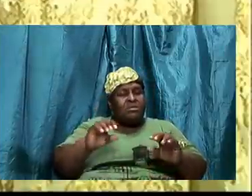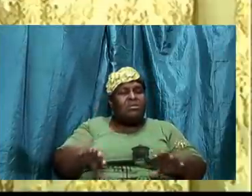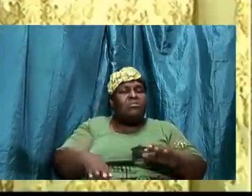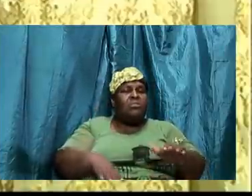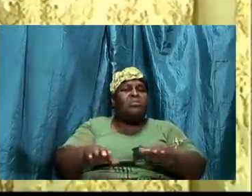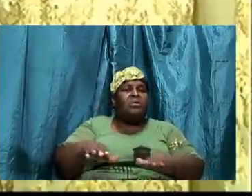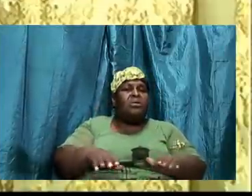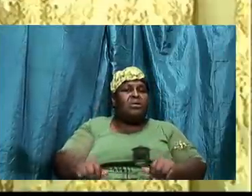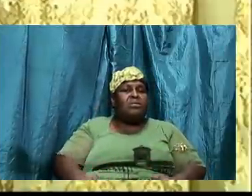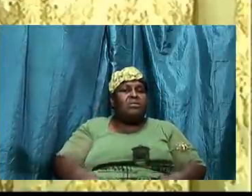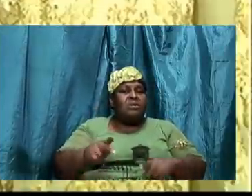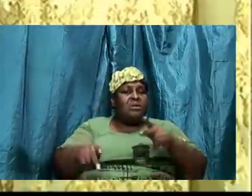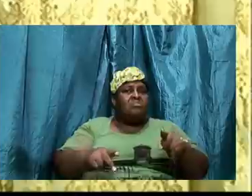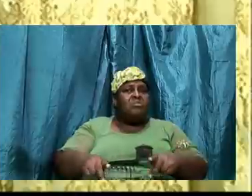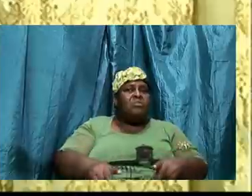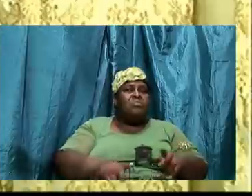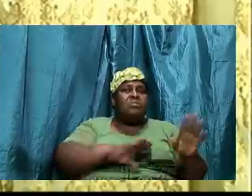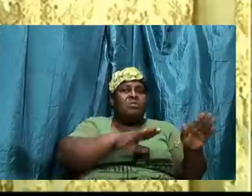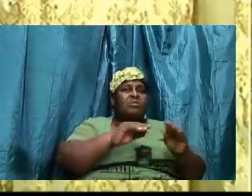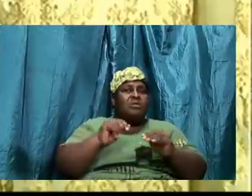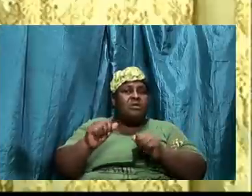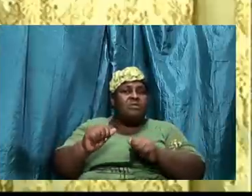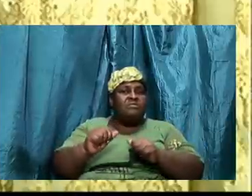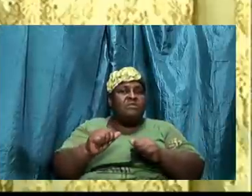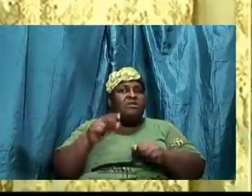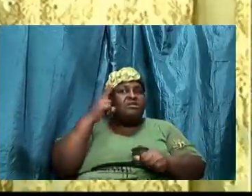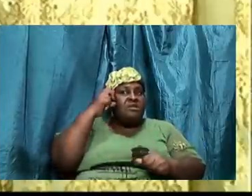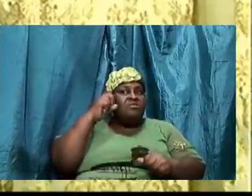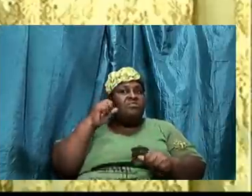gone. The adversary will send such a person.